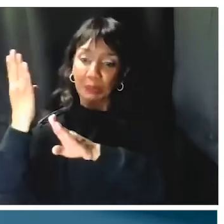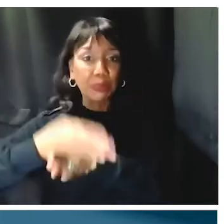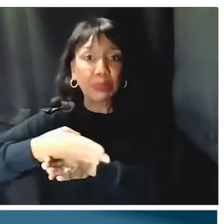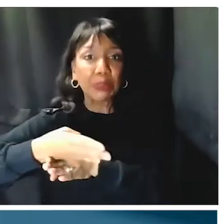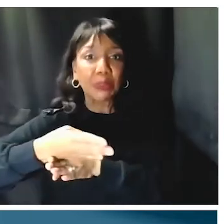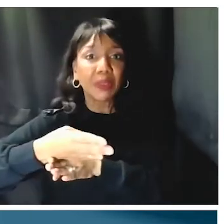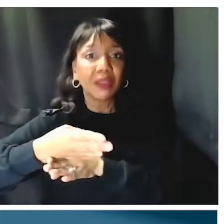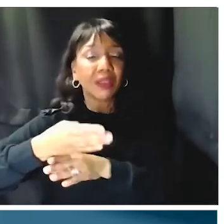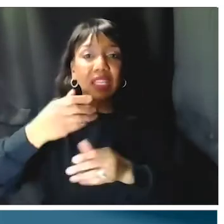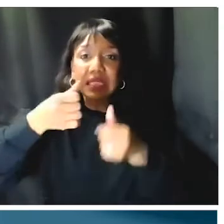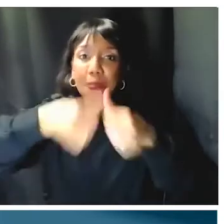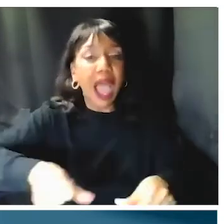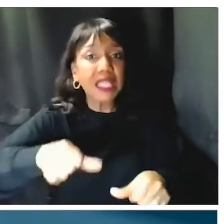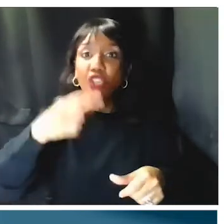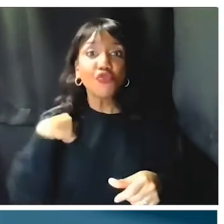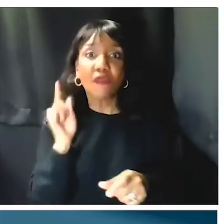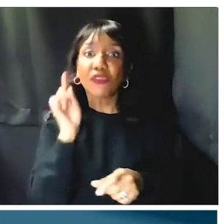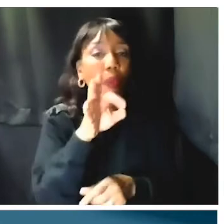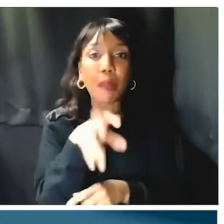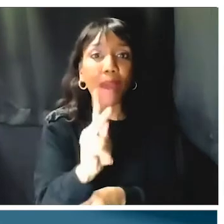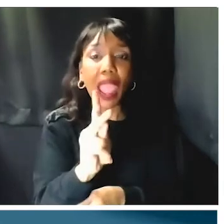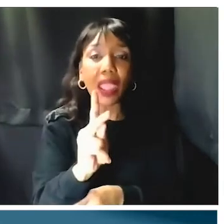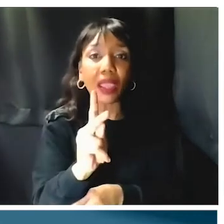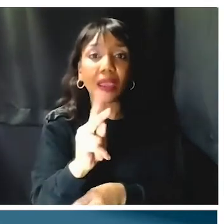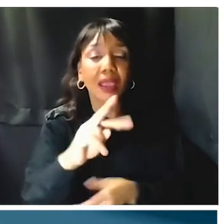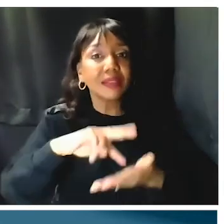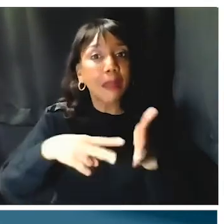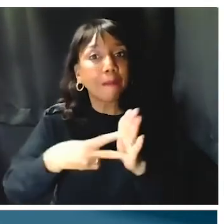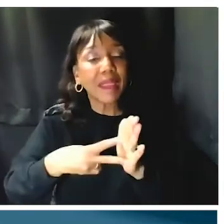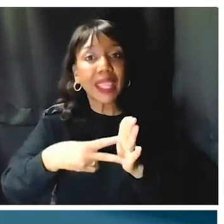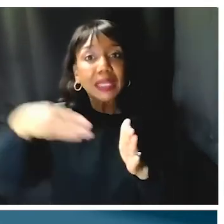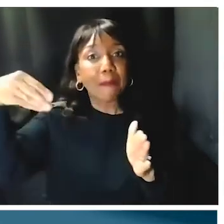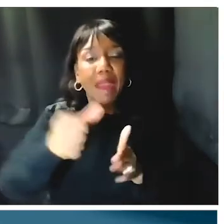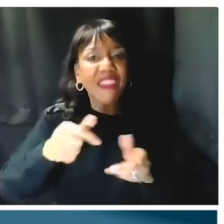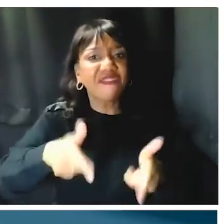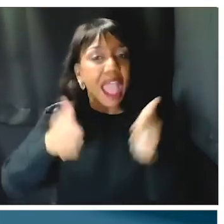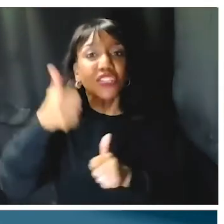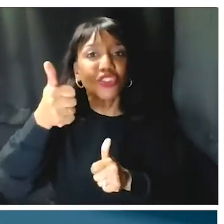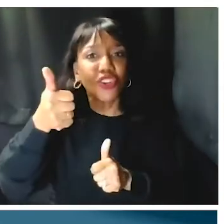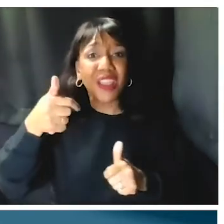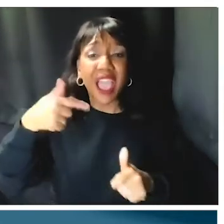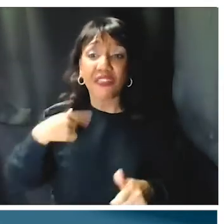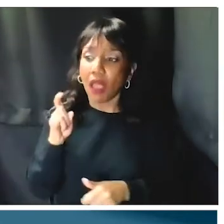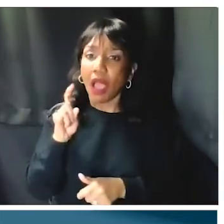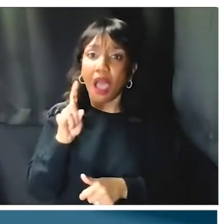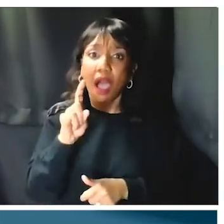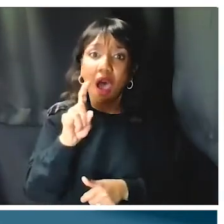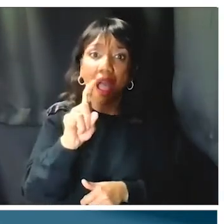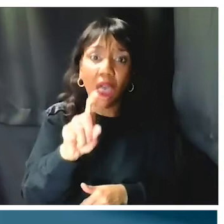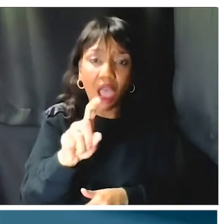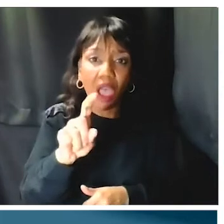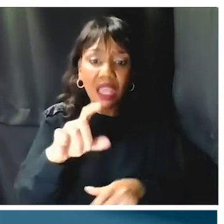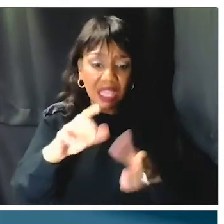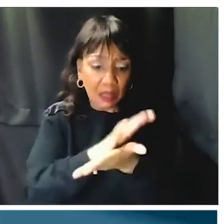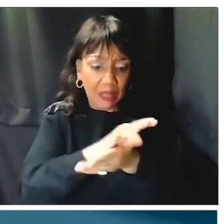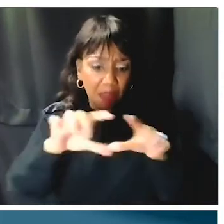checking or savings account. This allows you to receive your payment faster because you don't have to take a paper check to